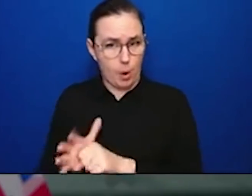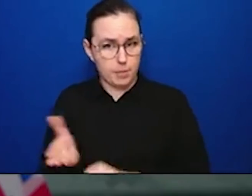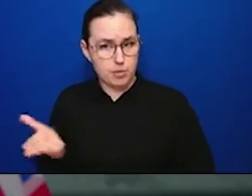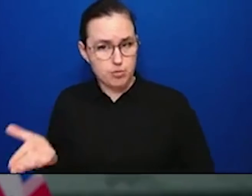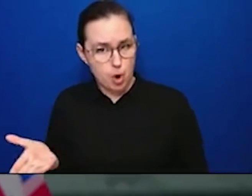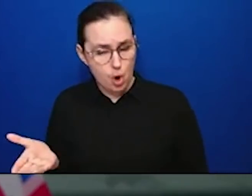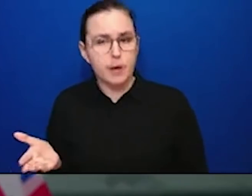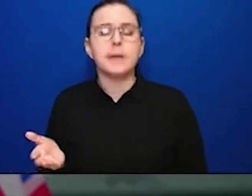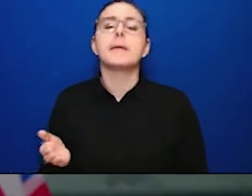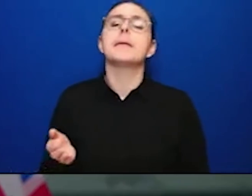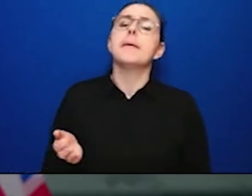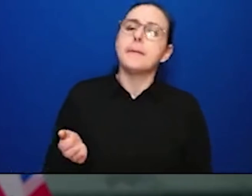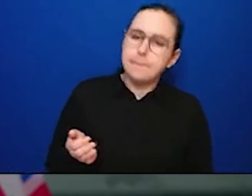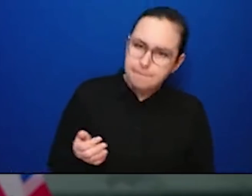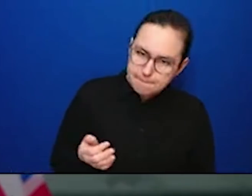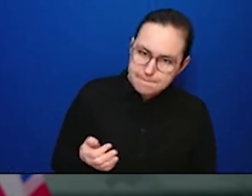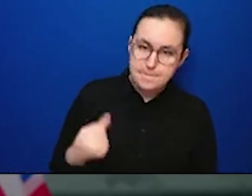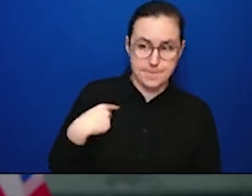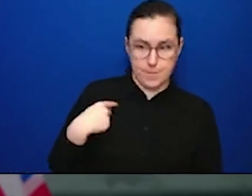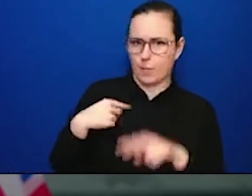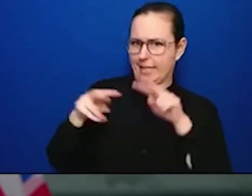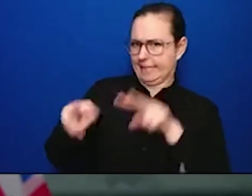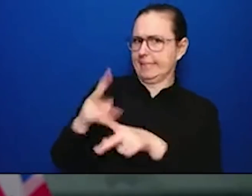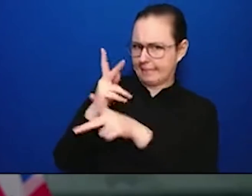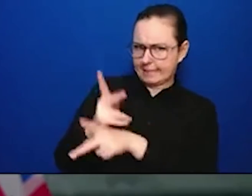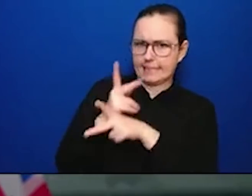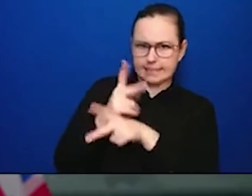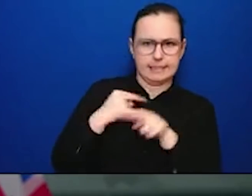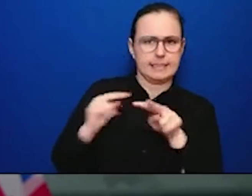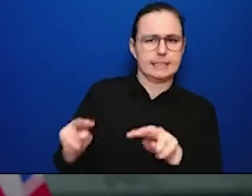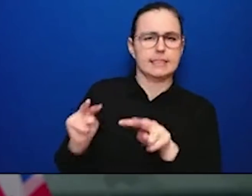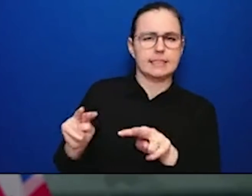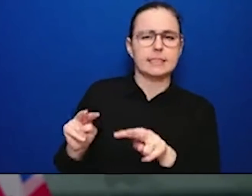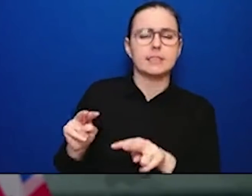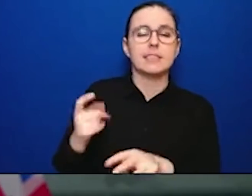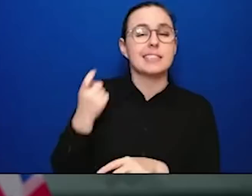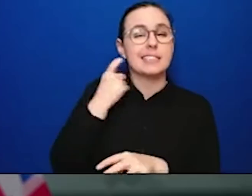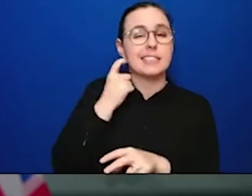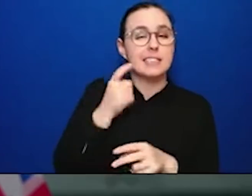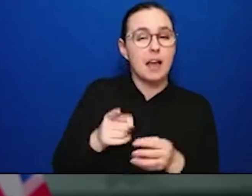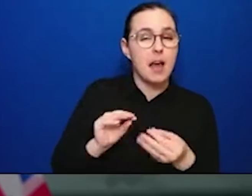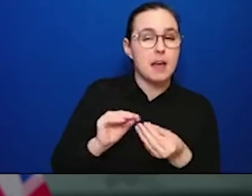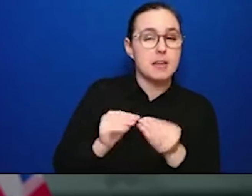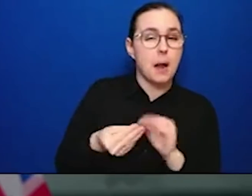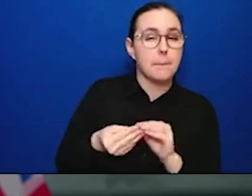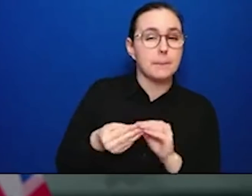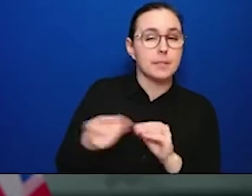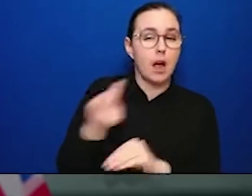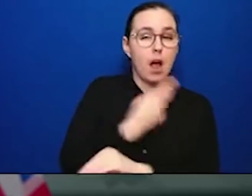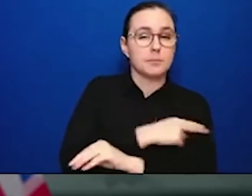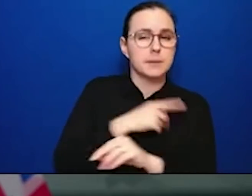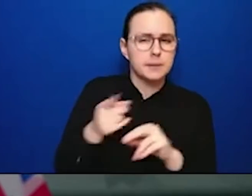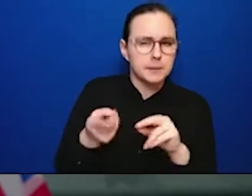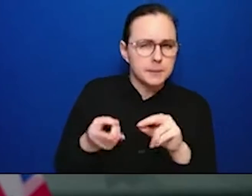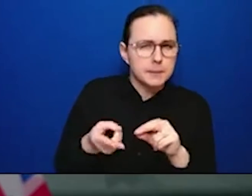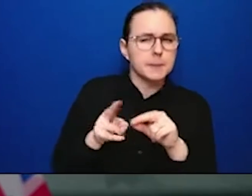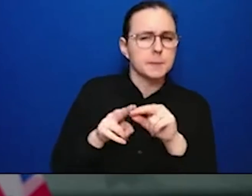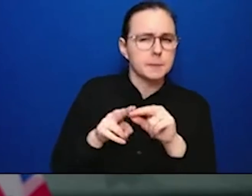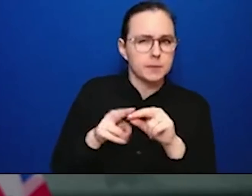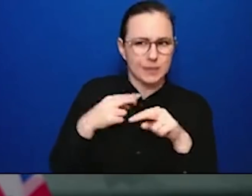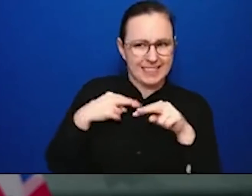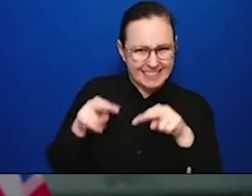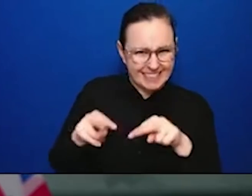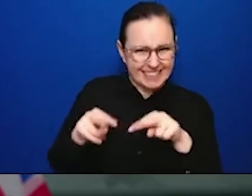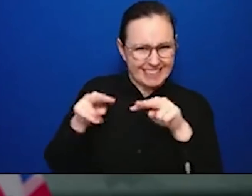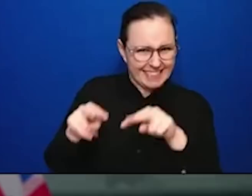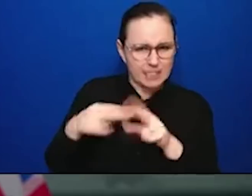in hospitalizations, and we're doing a deep dive. We started on the weekend to understand not only, and we're seeing this